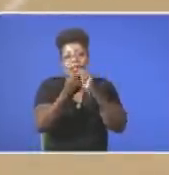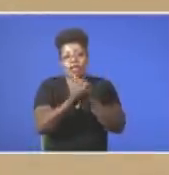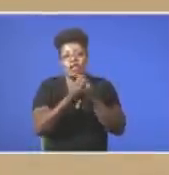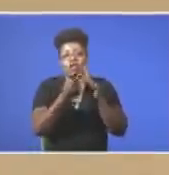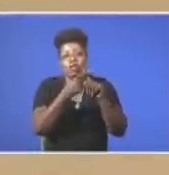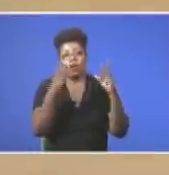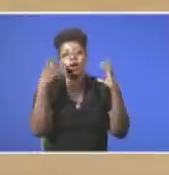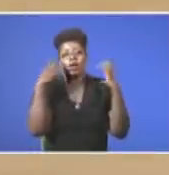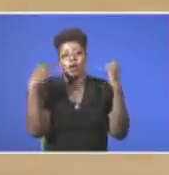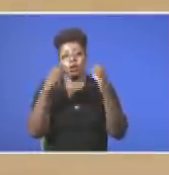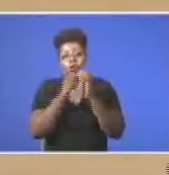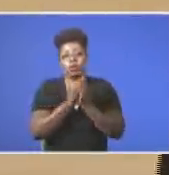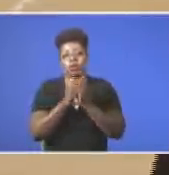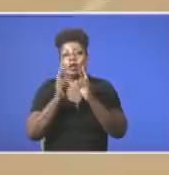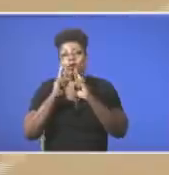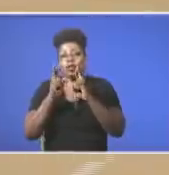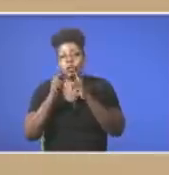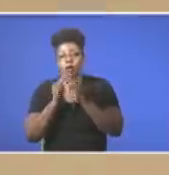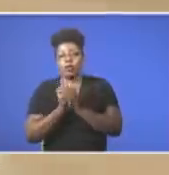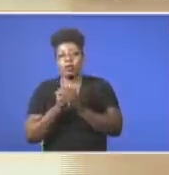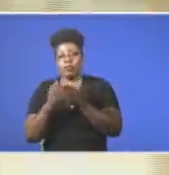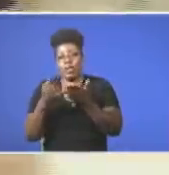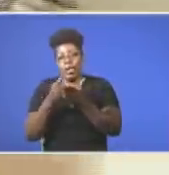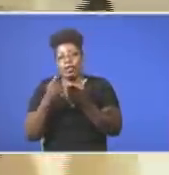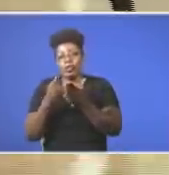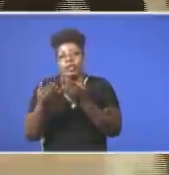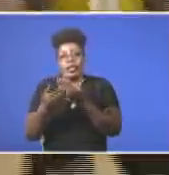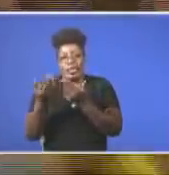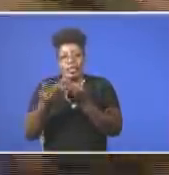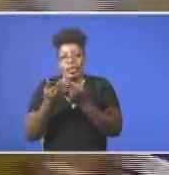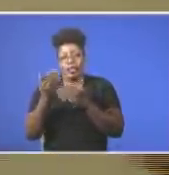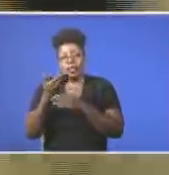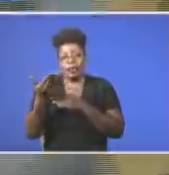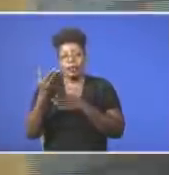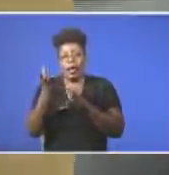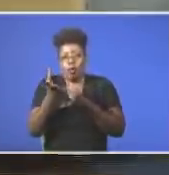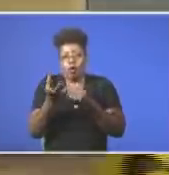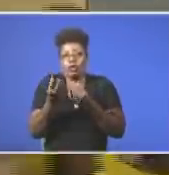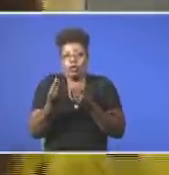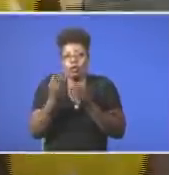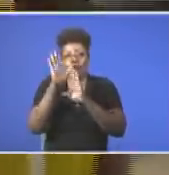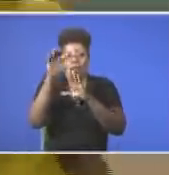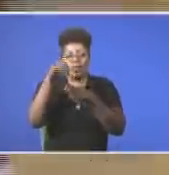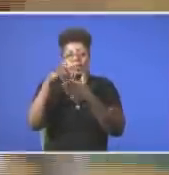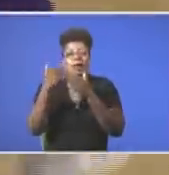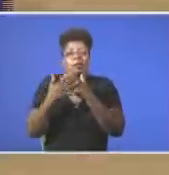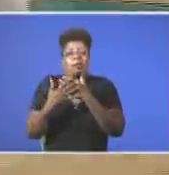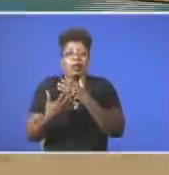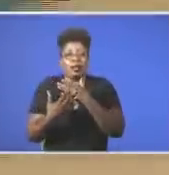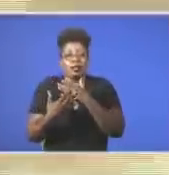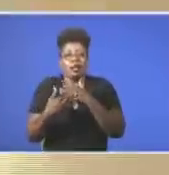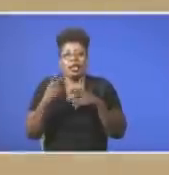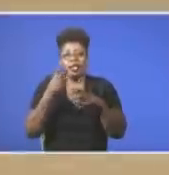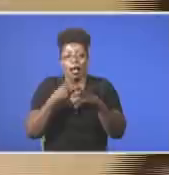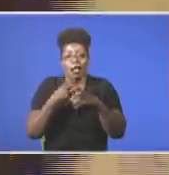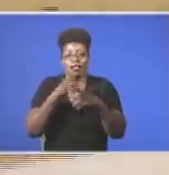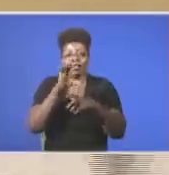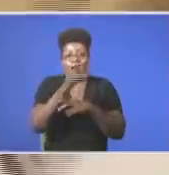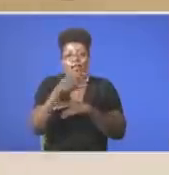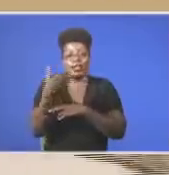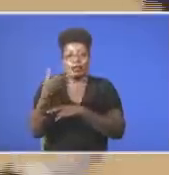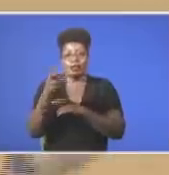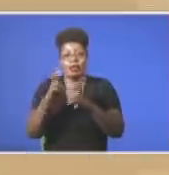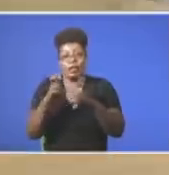easy? It's never easy, but it's something I wanted to do because basketball's in my blood. So it's hard to find something as competitive as a player.